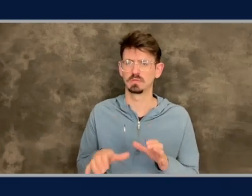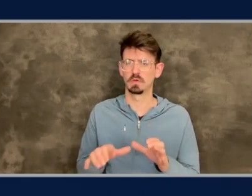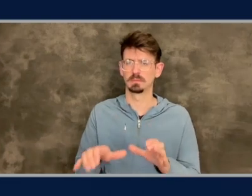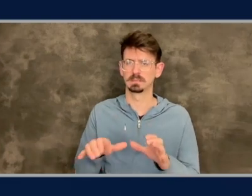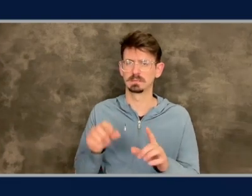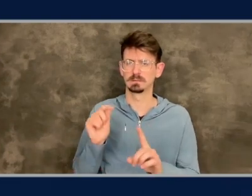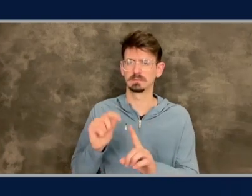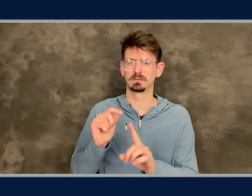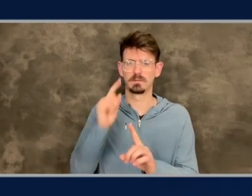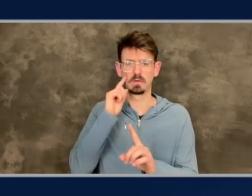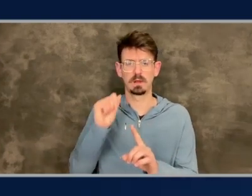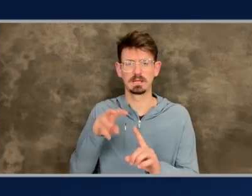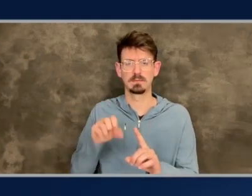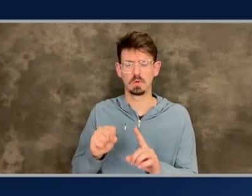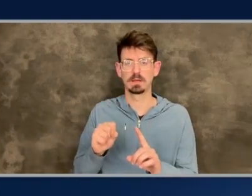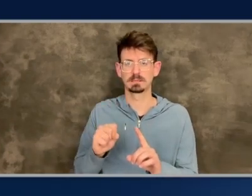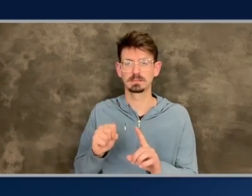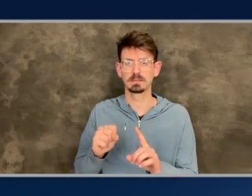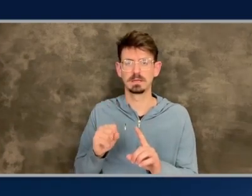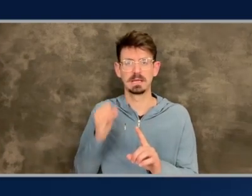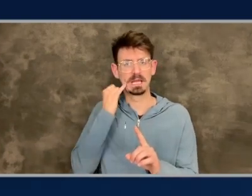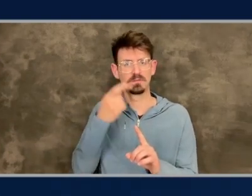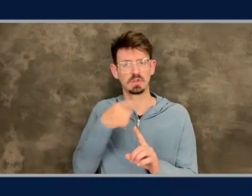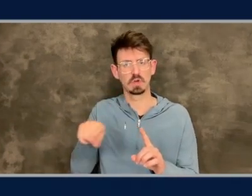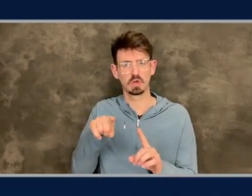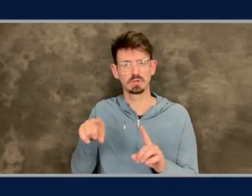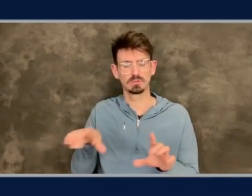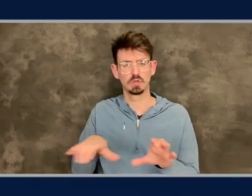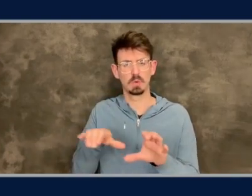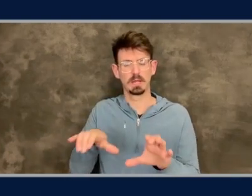those doing compute. And they're really,